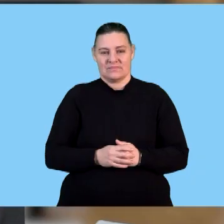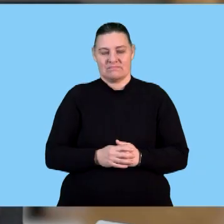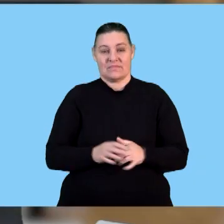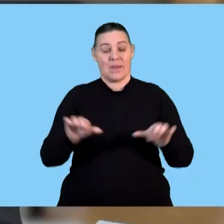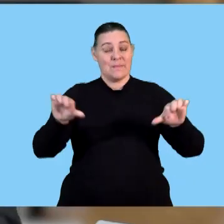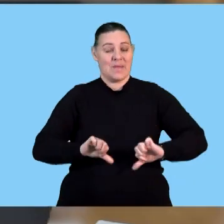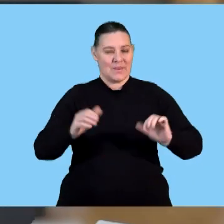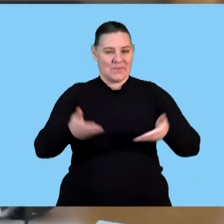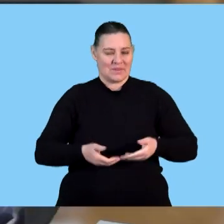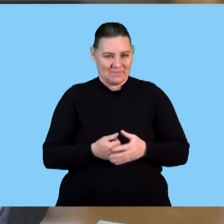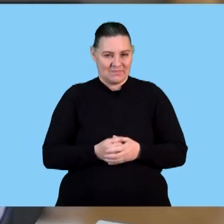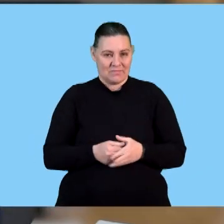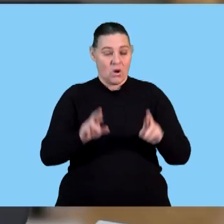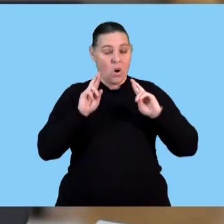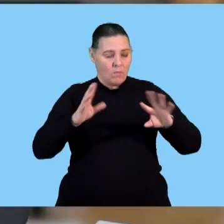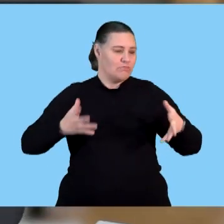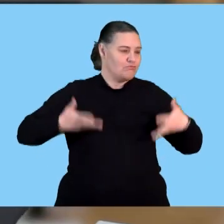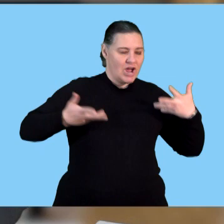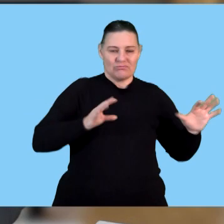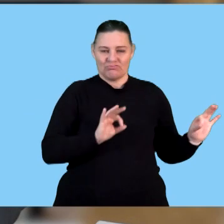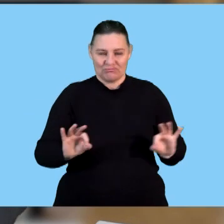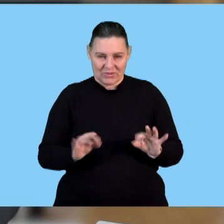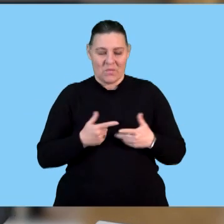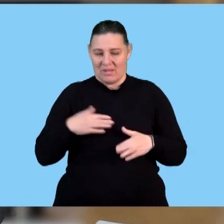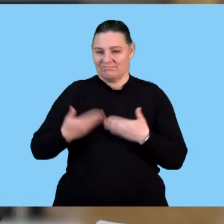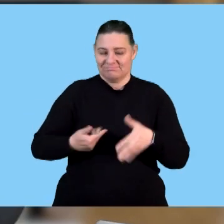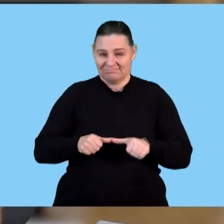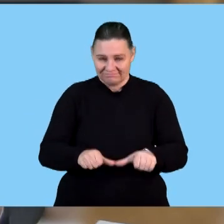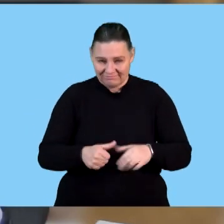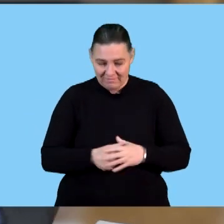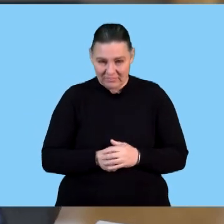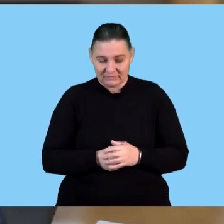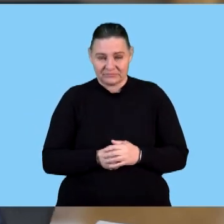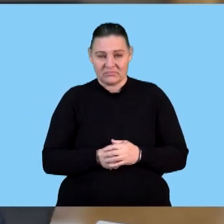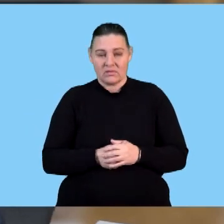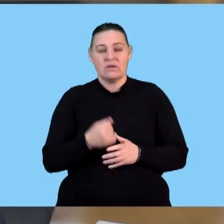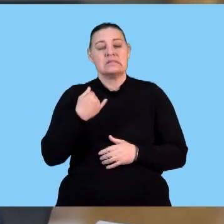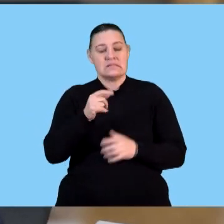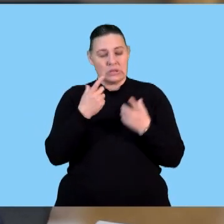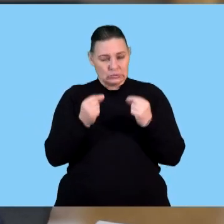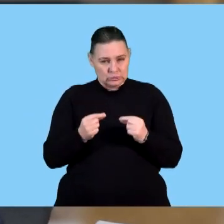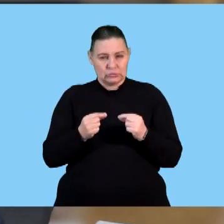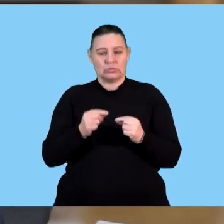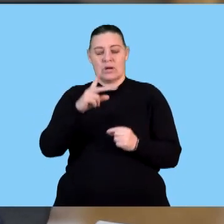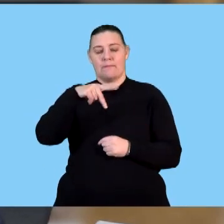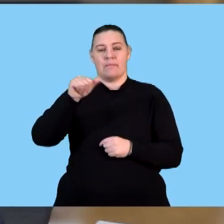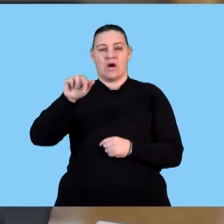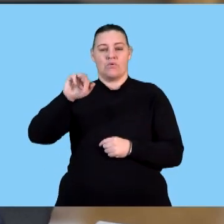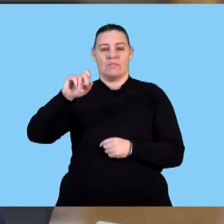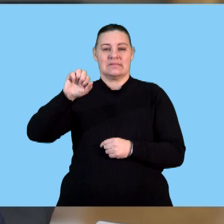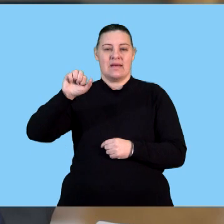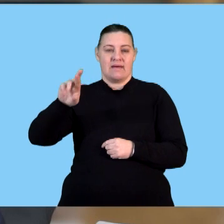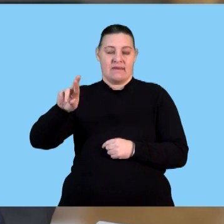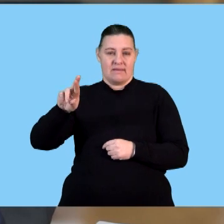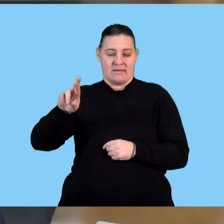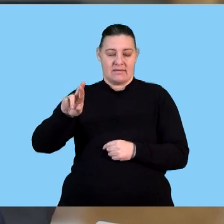And welcome back, everyone. Hopefully all refreshed. Let's get back into it. So we're still doing perimeter calculations now. Let's look at this next